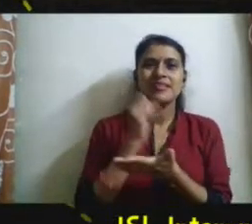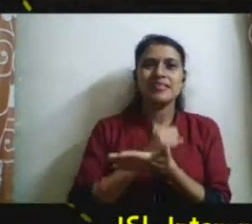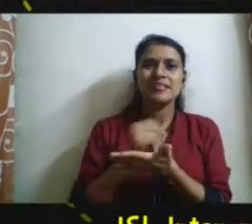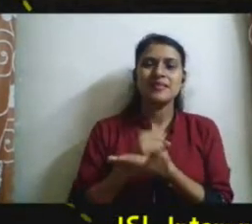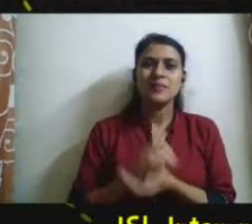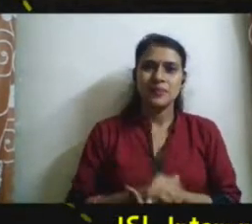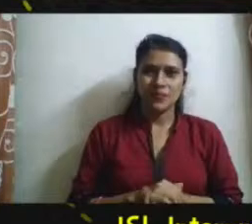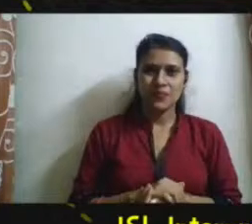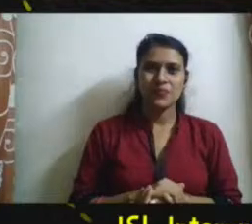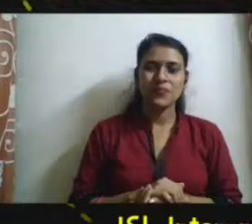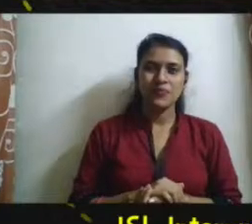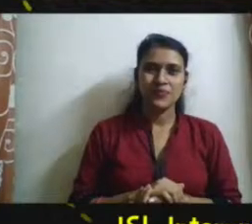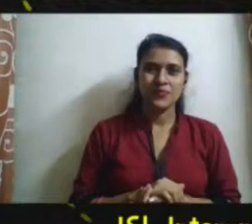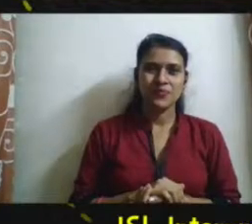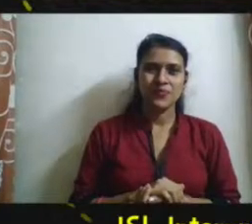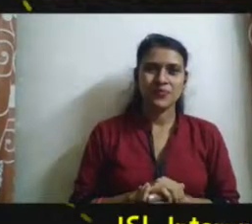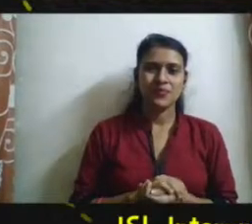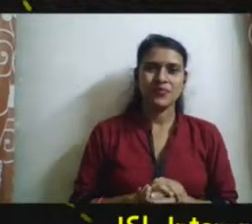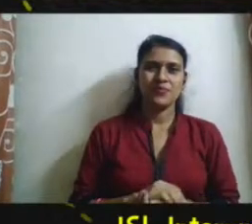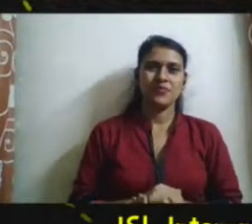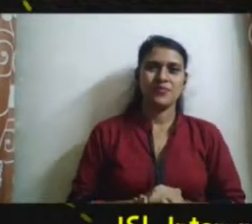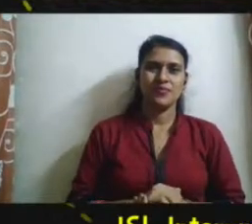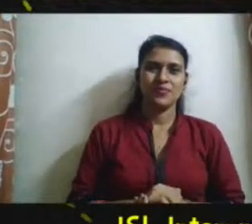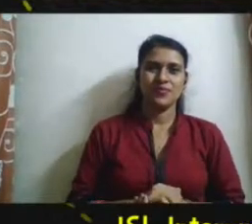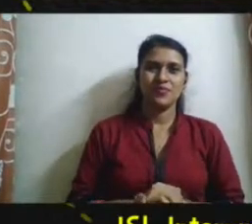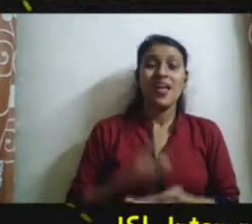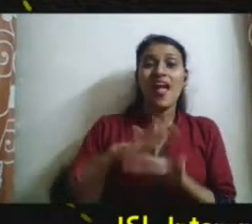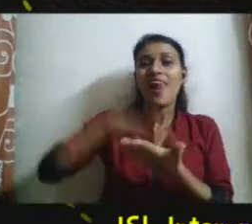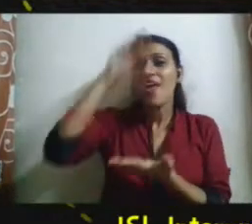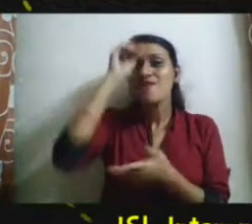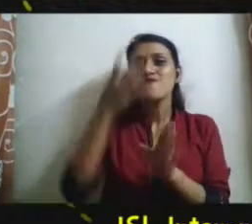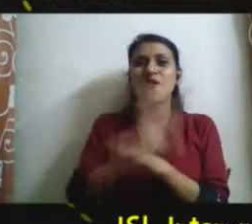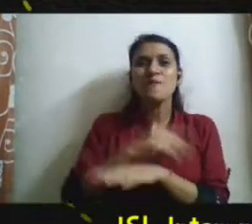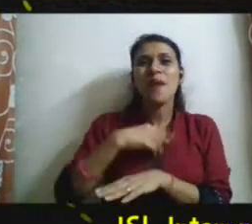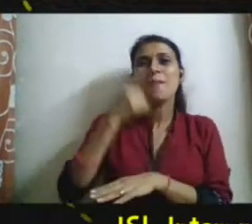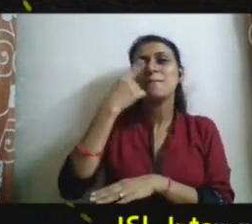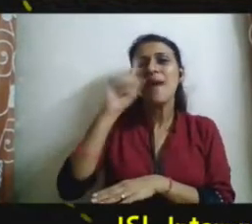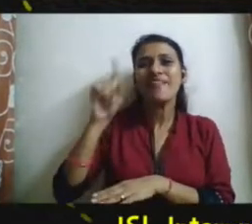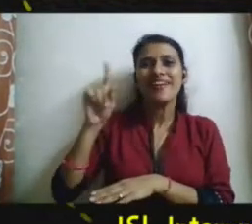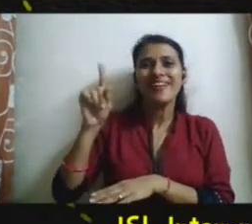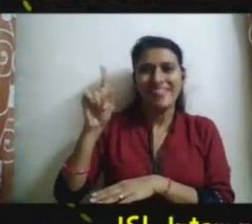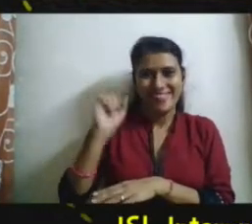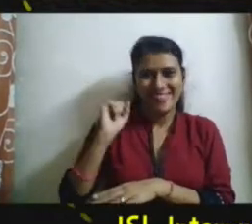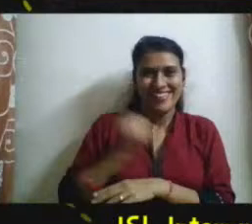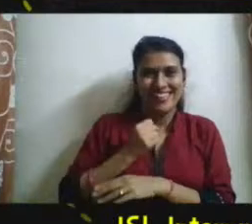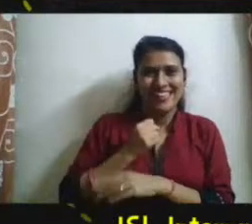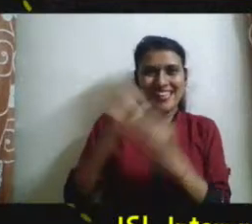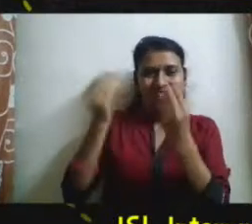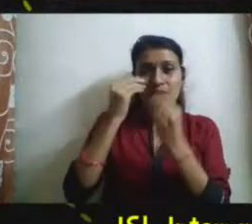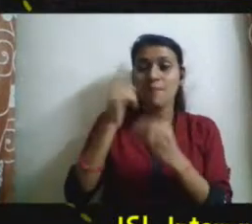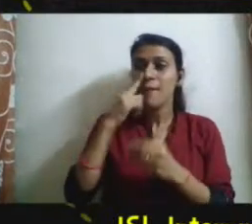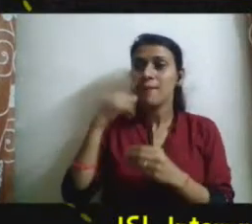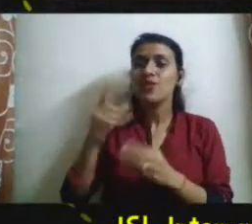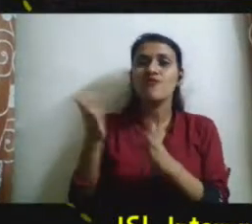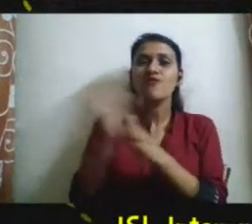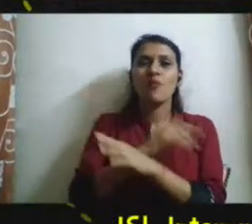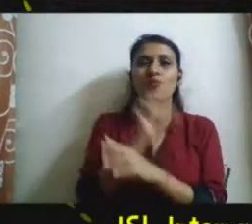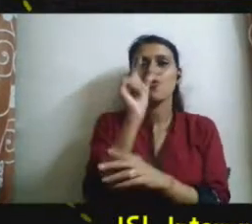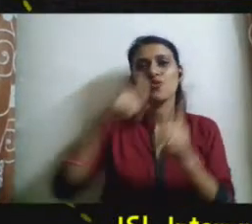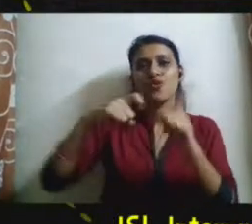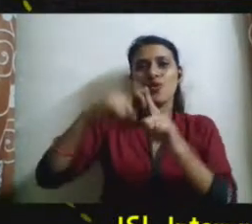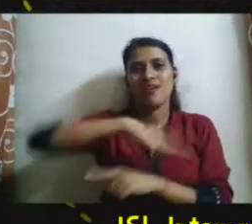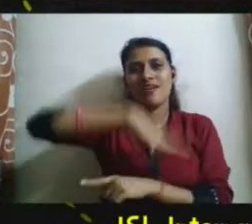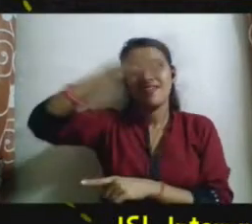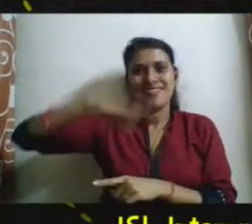I'm going to sing you a song which I learned from my mother. And my mother was from Uttarakhand, and she taught me